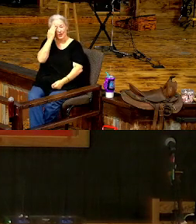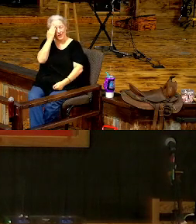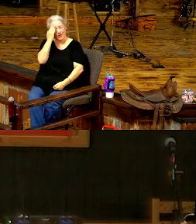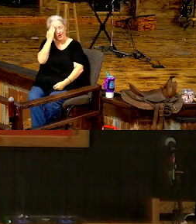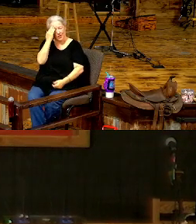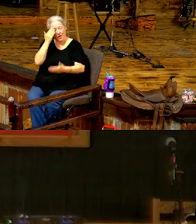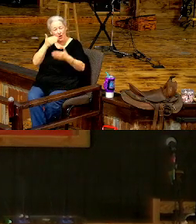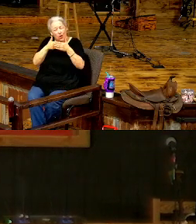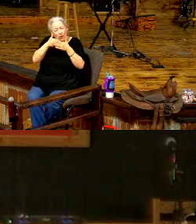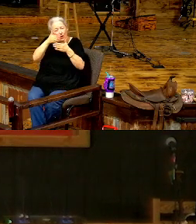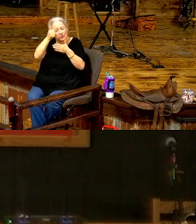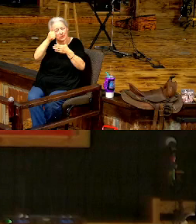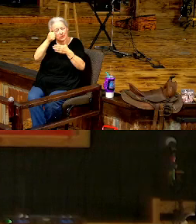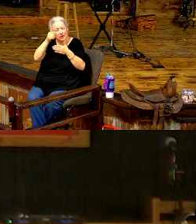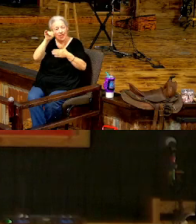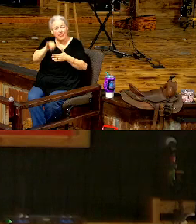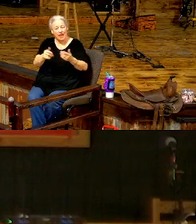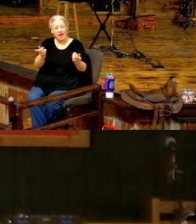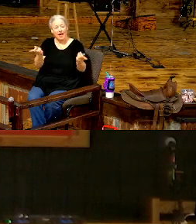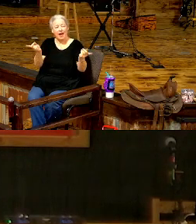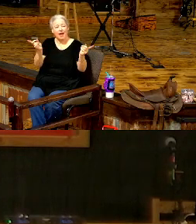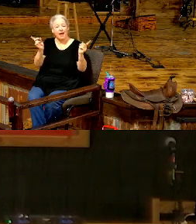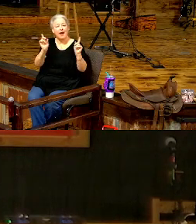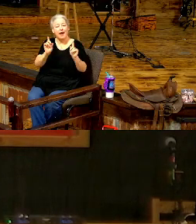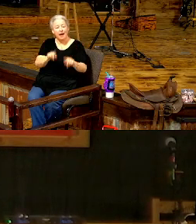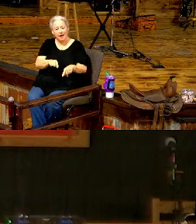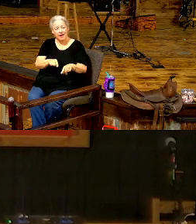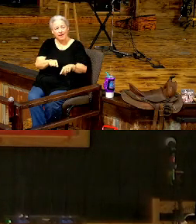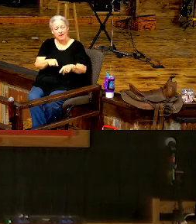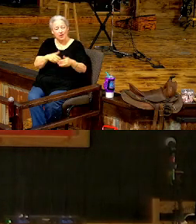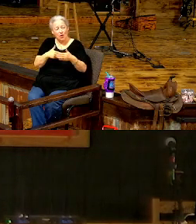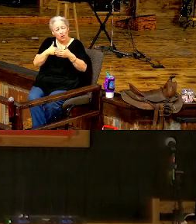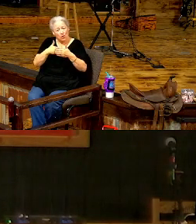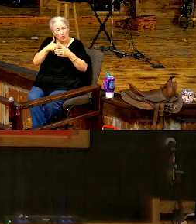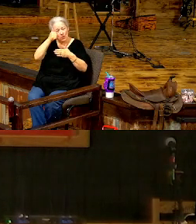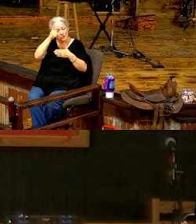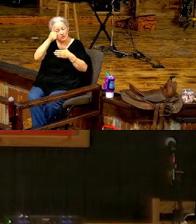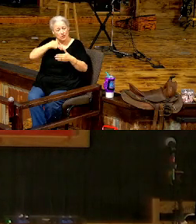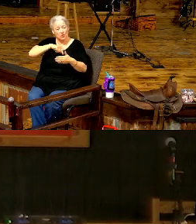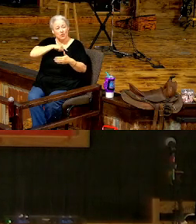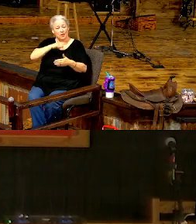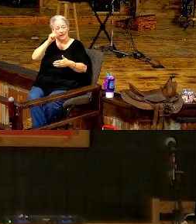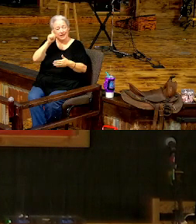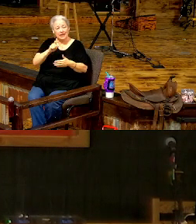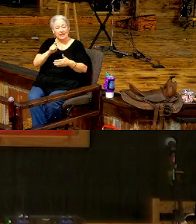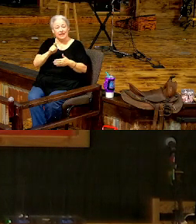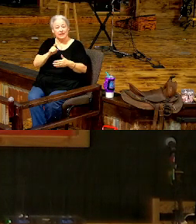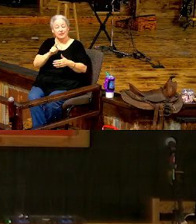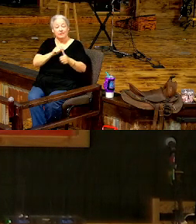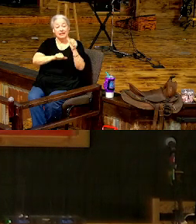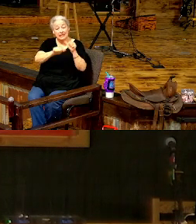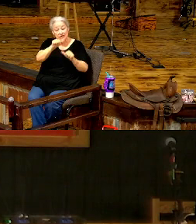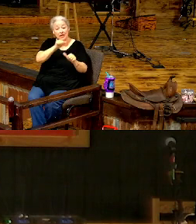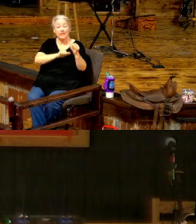that coming is, the closer we need to be to one another.